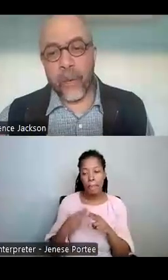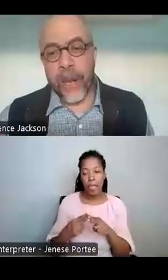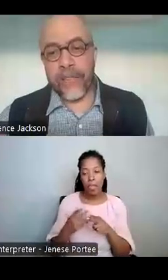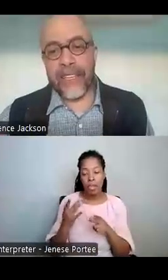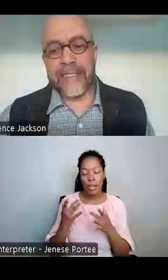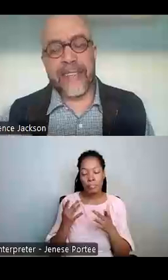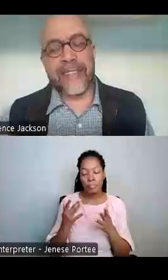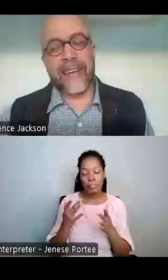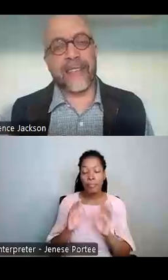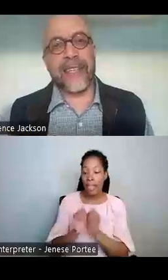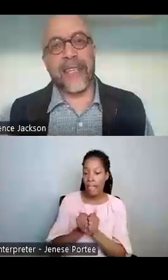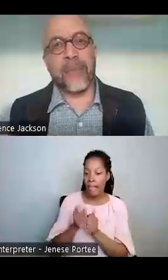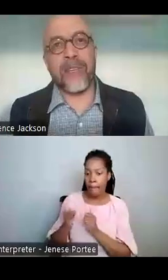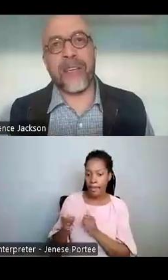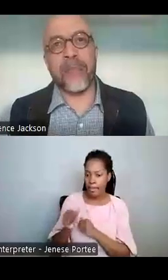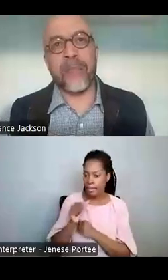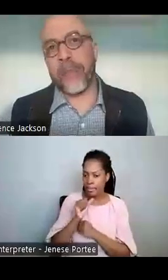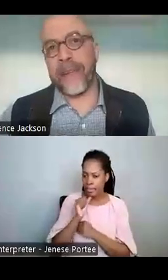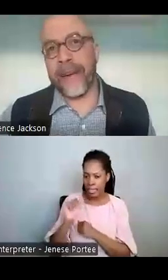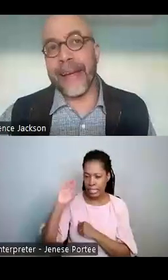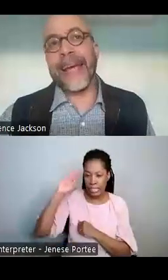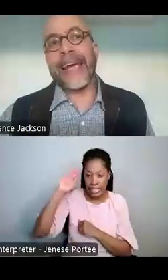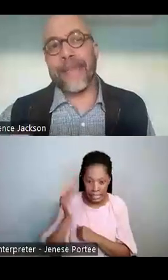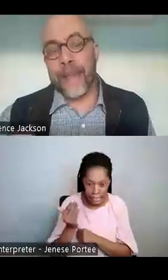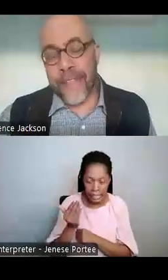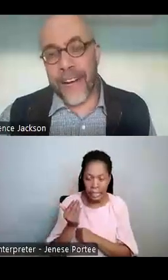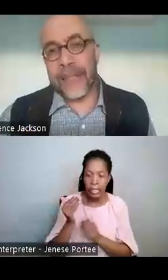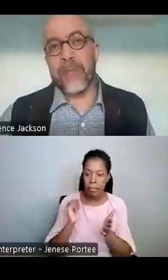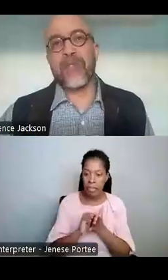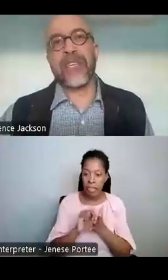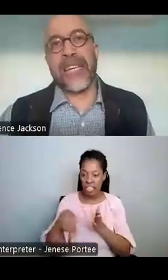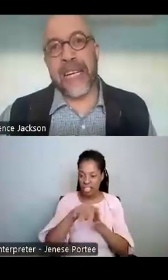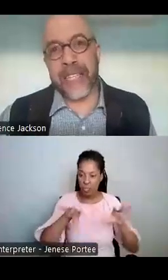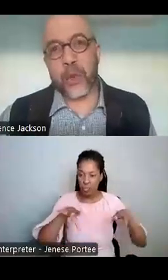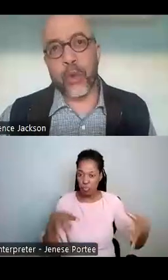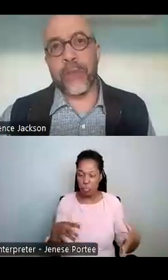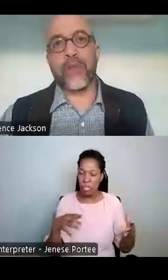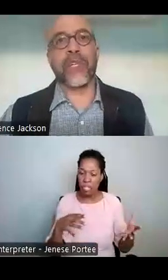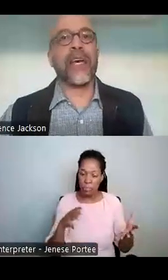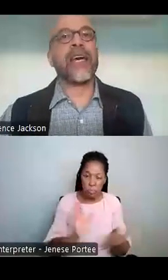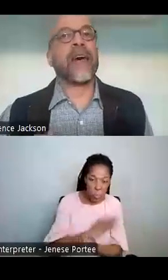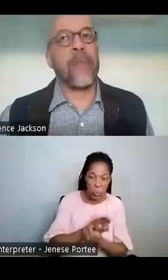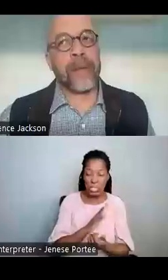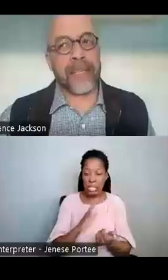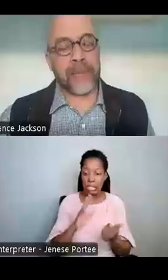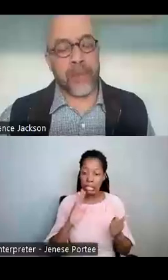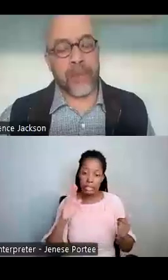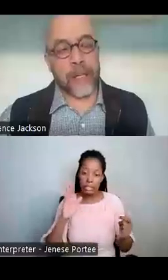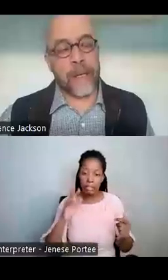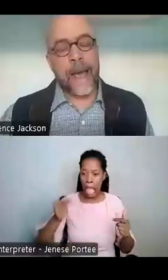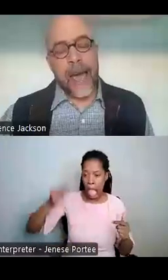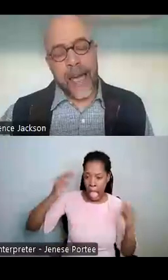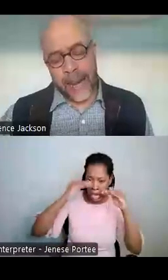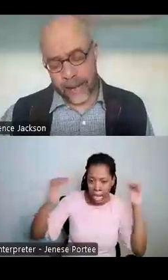the way that it does not seem to him to be like refined music, intellectual music, complex